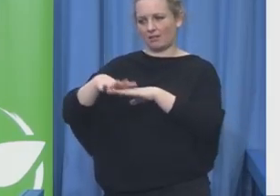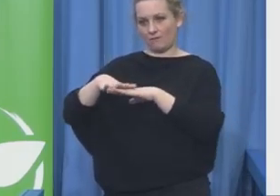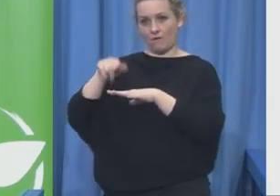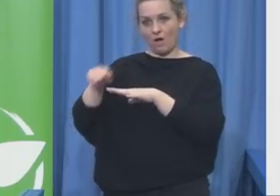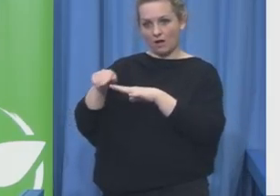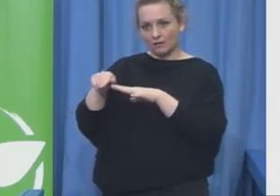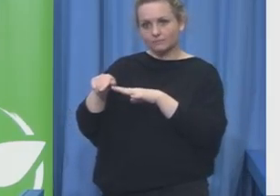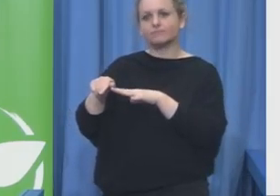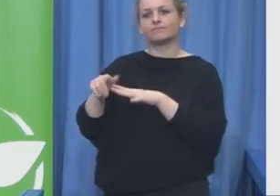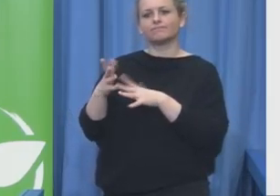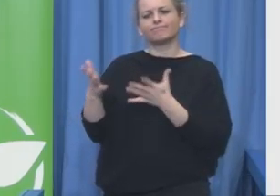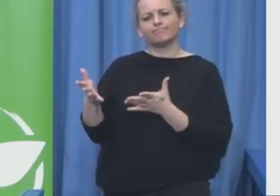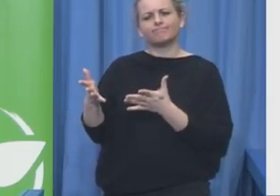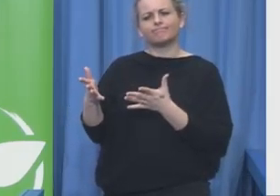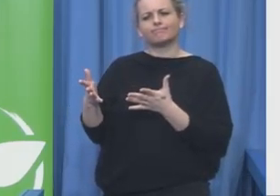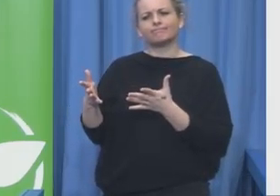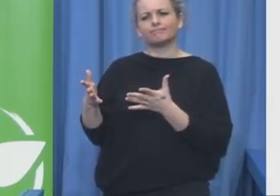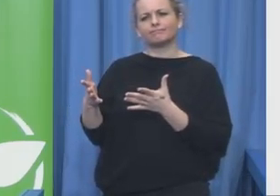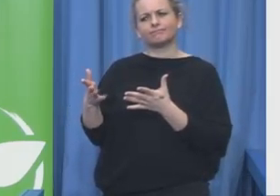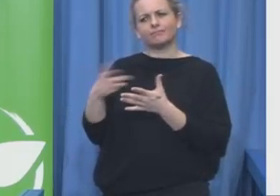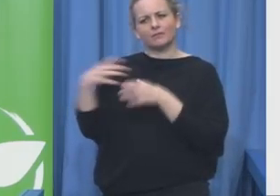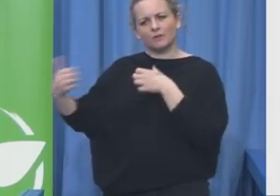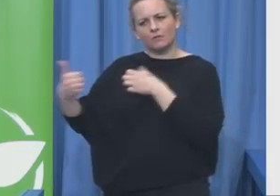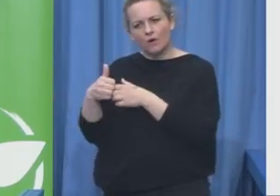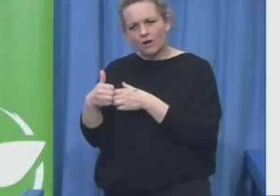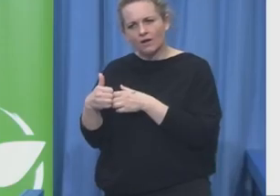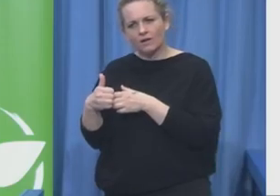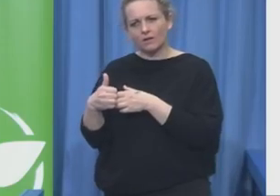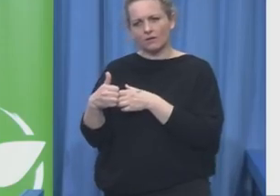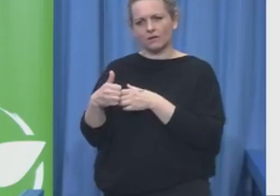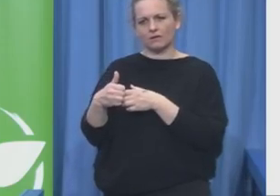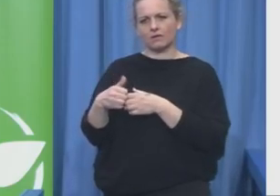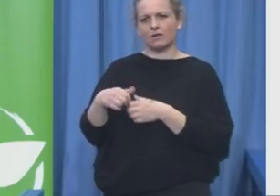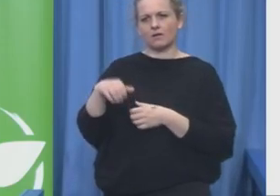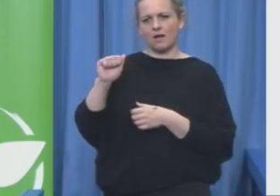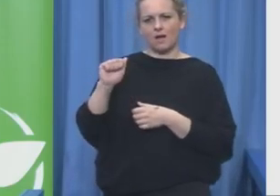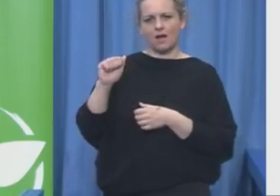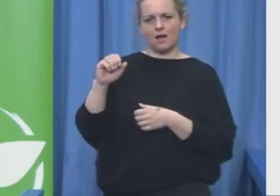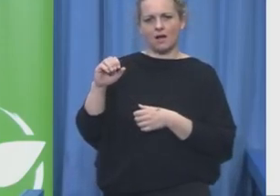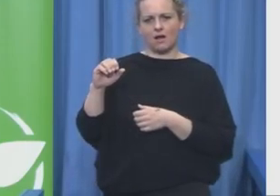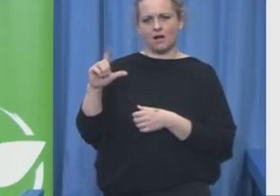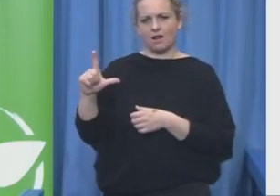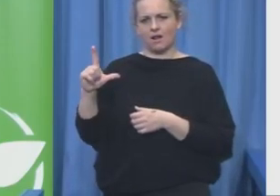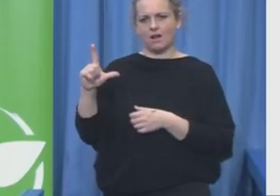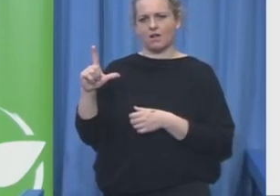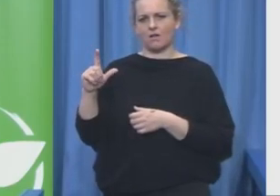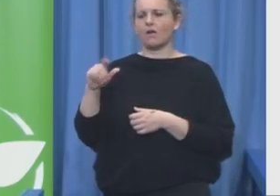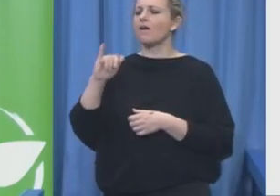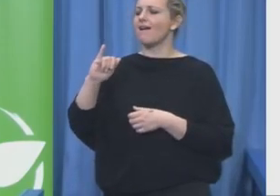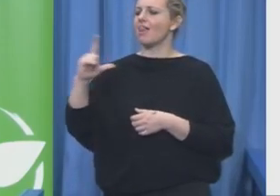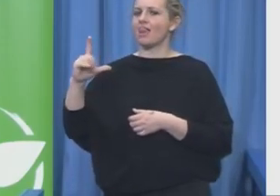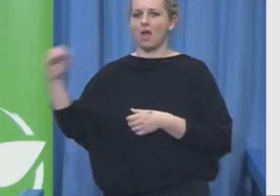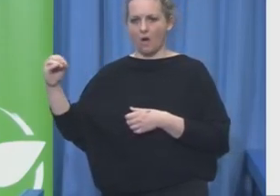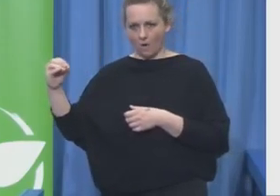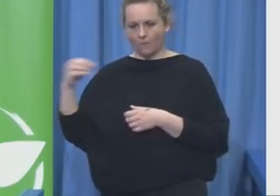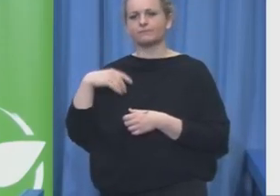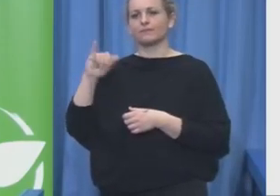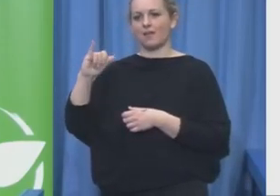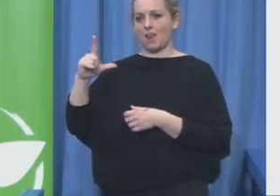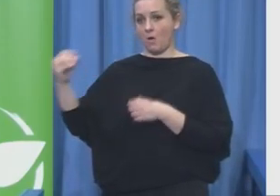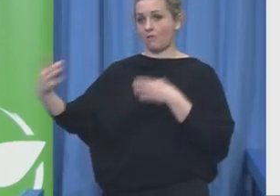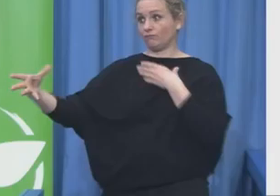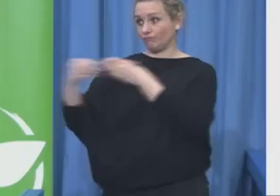global companies, but we work with the same companies in our in our countries of intervention. So we work